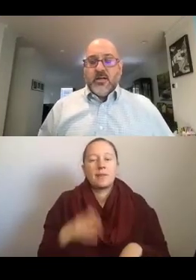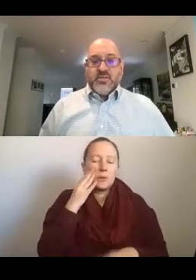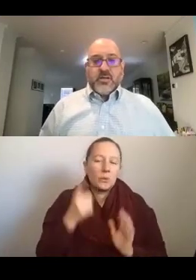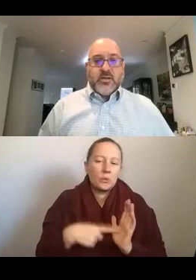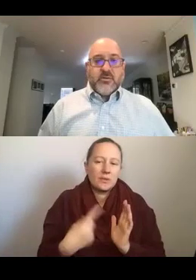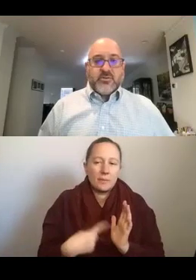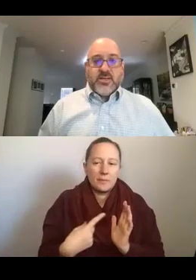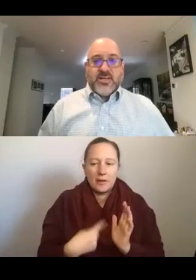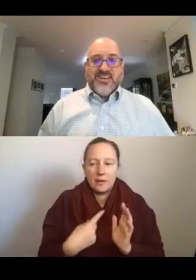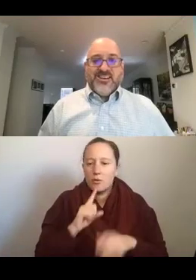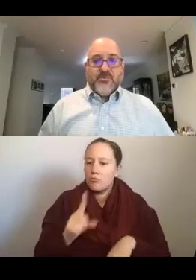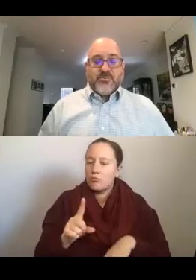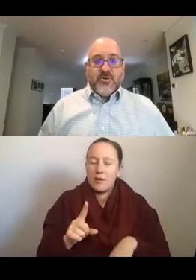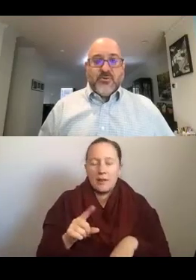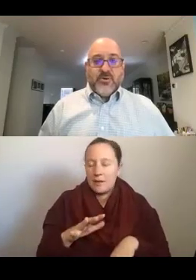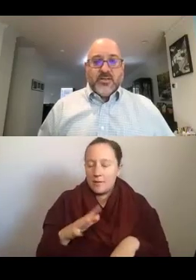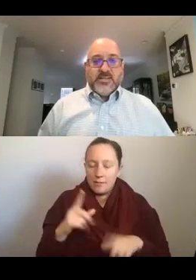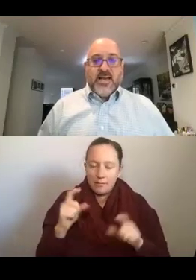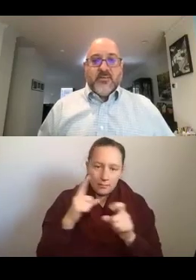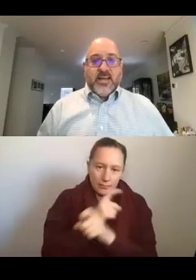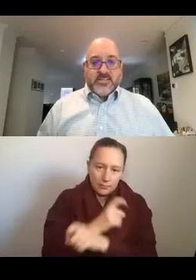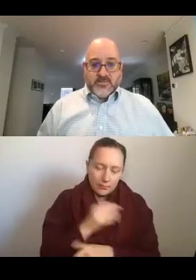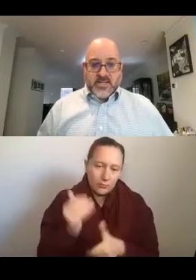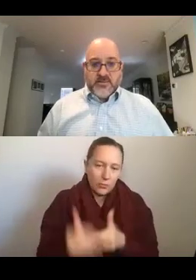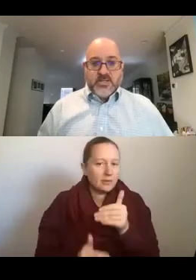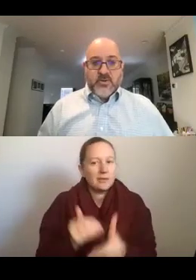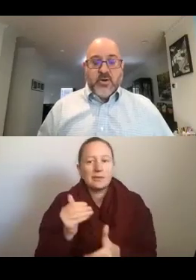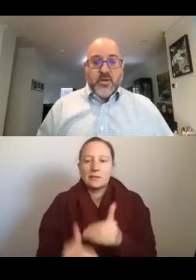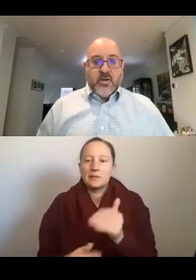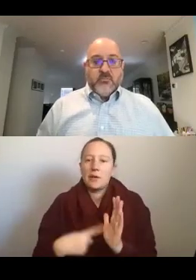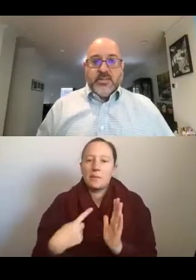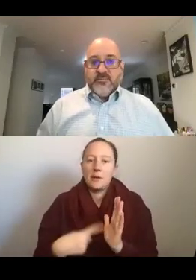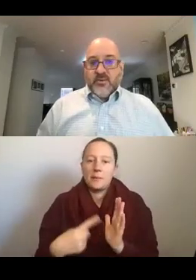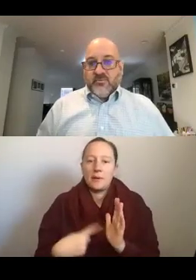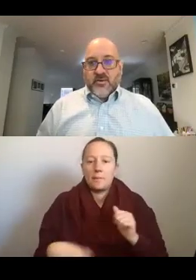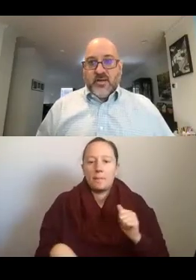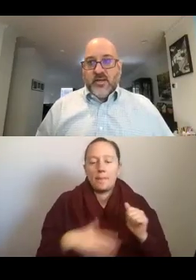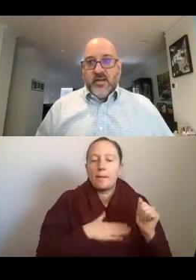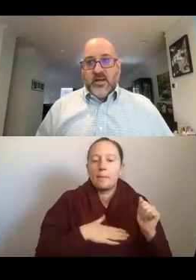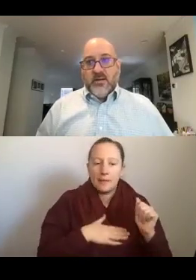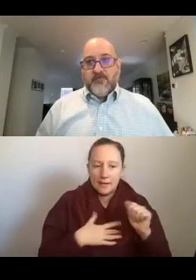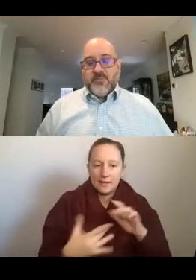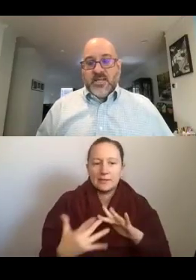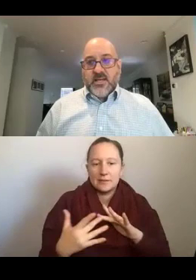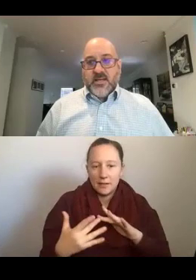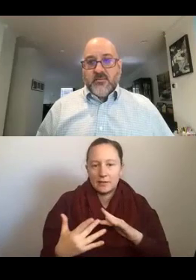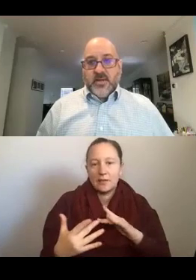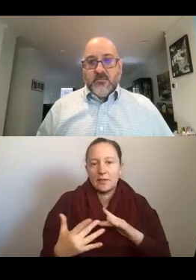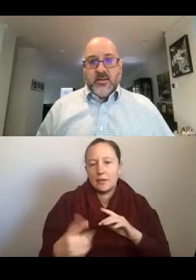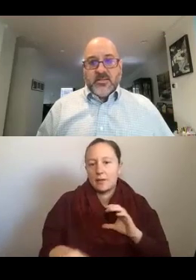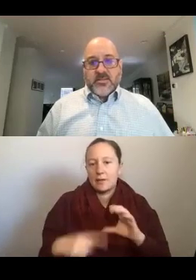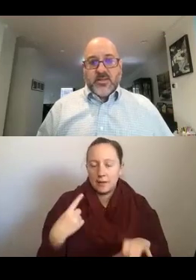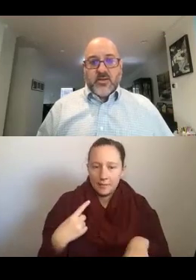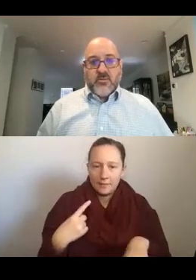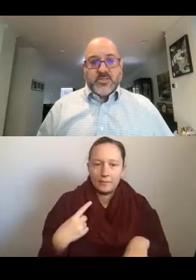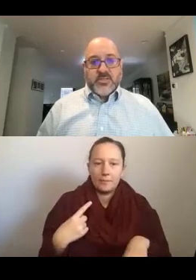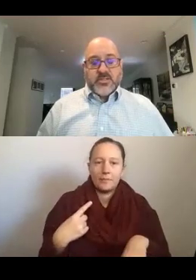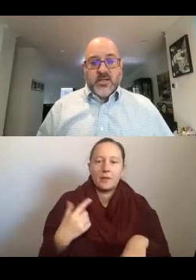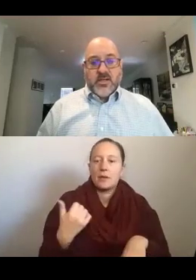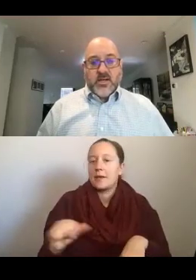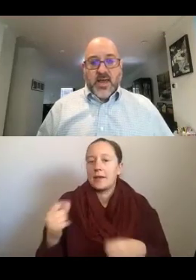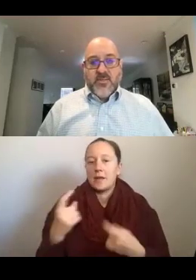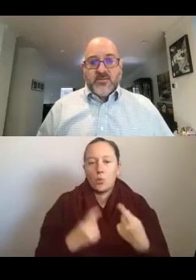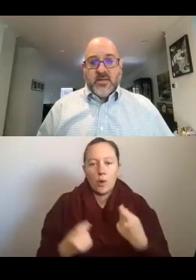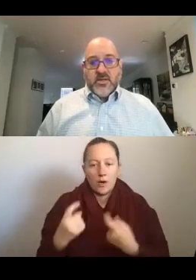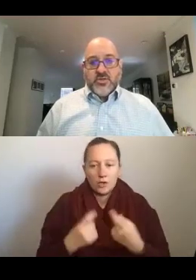a tricky road to navigate sometimes. So please feel free to email us with any